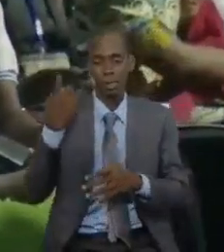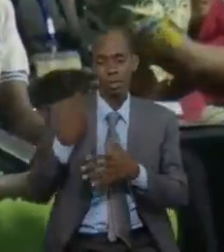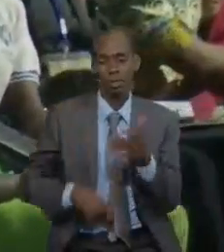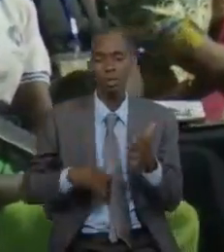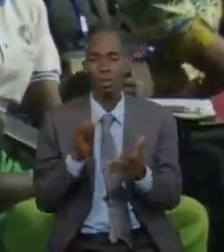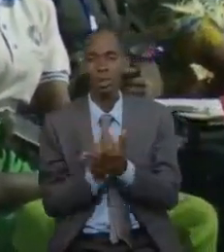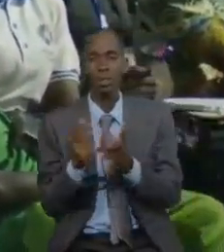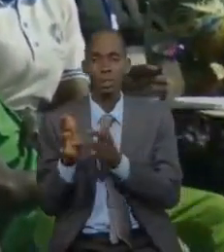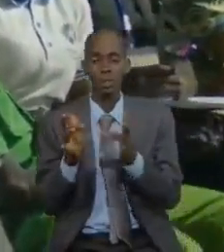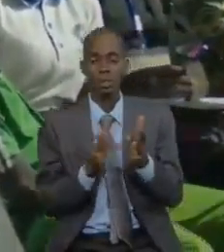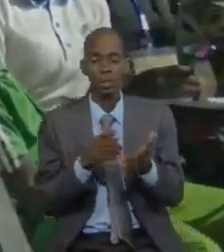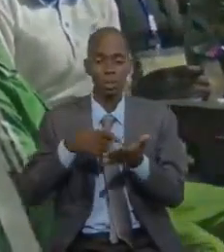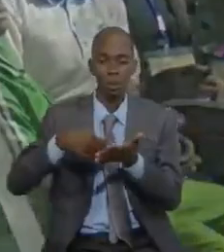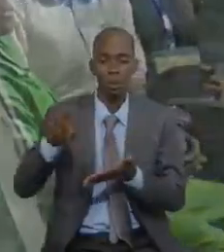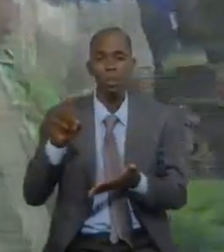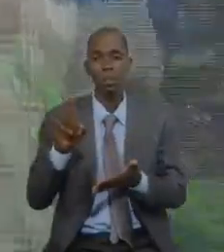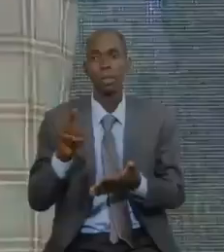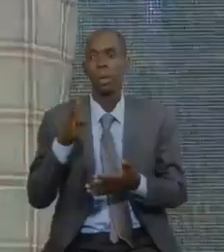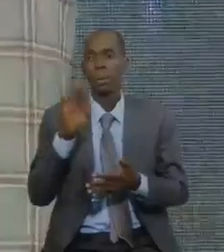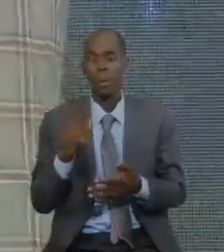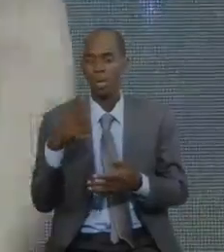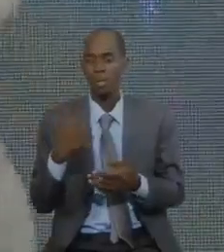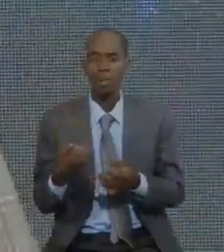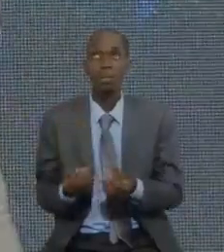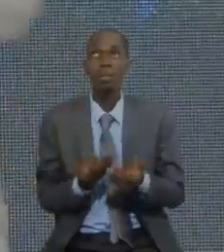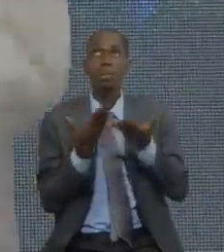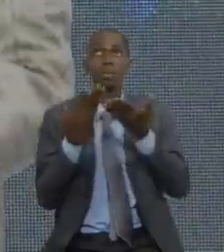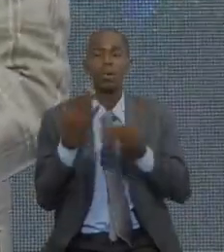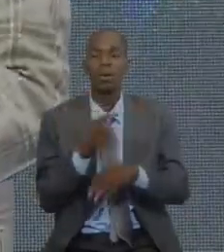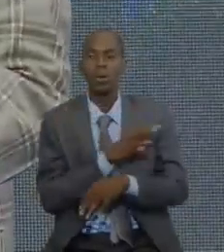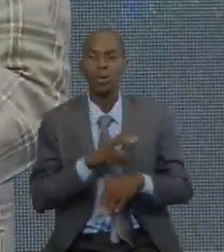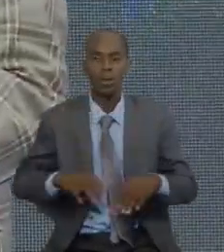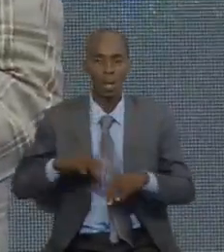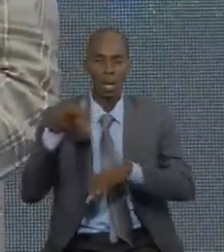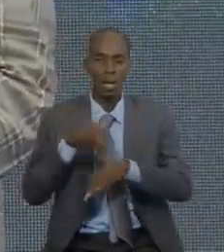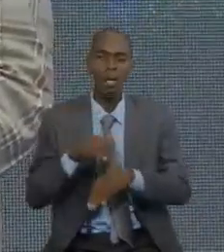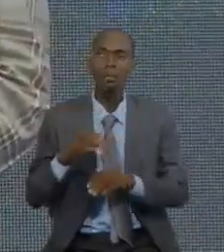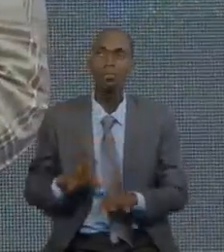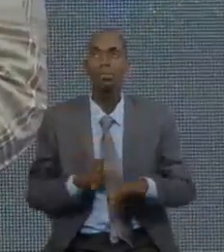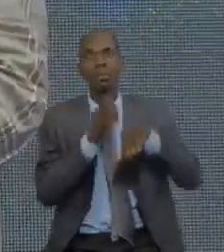paid, by the sacrifice of Christ at Calvary,